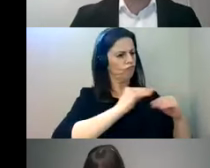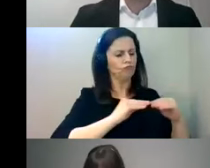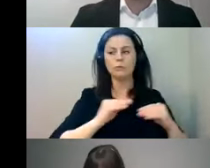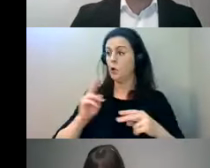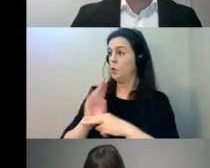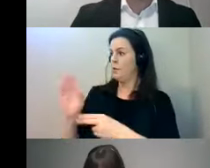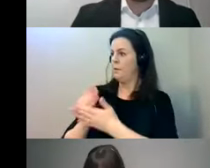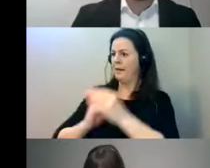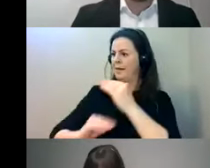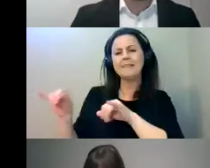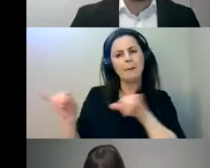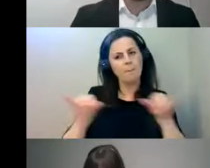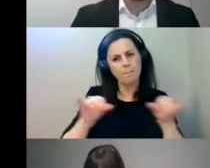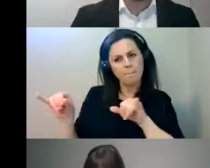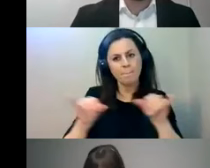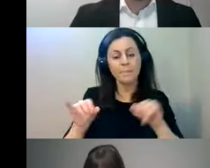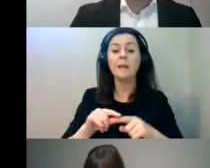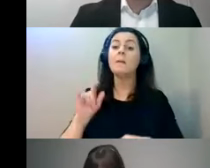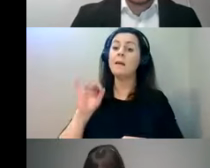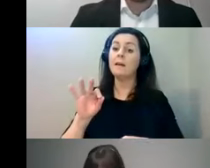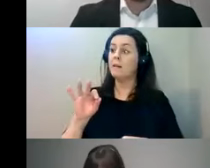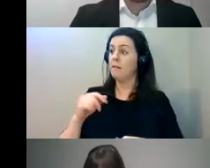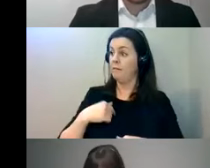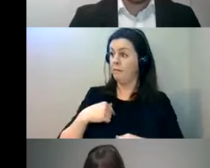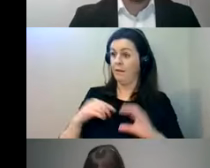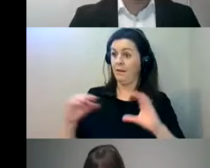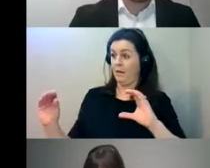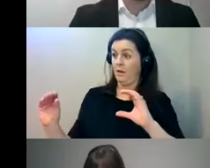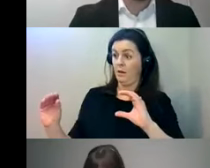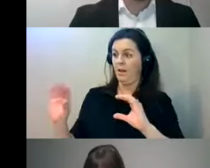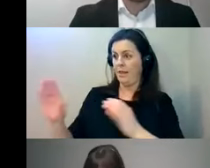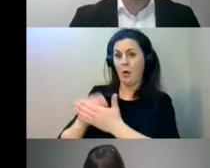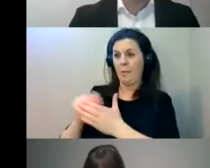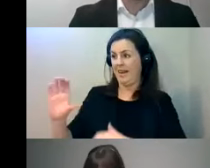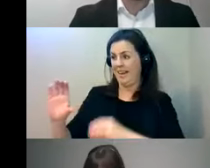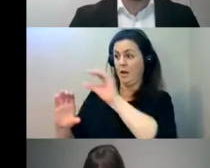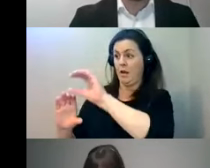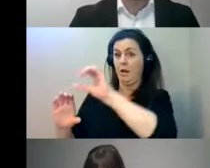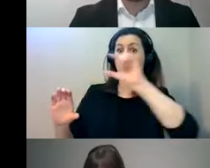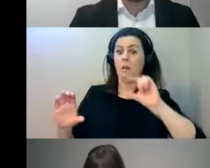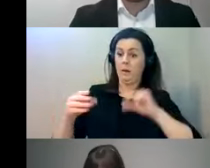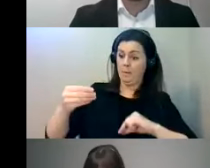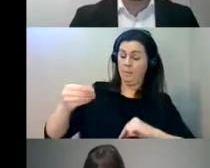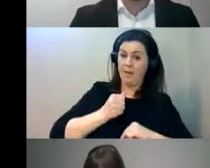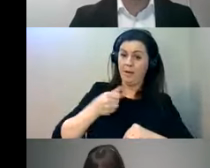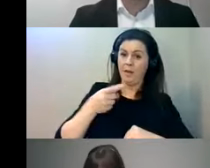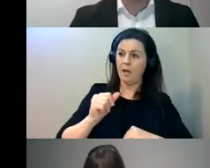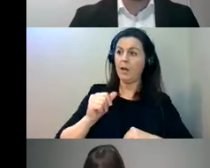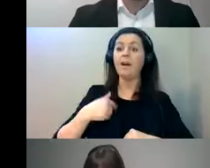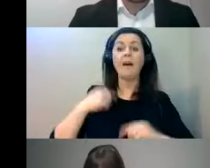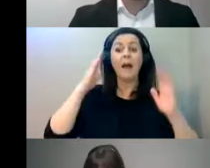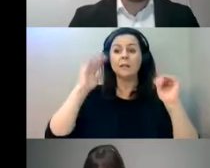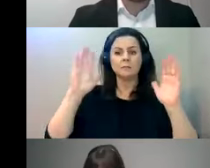the attorney is taking compensation, is higher. And in that circumstance, the attorney is expected